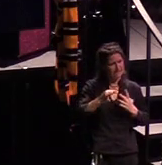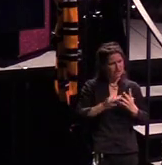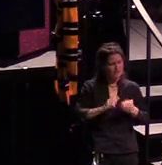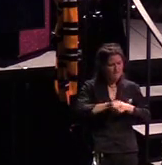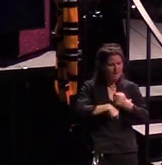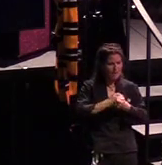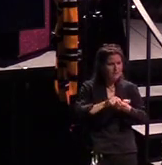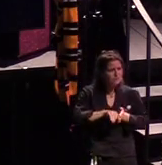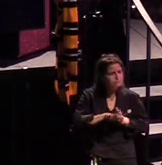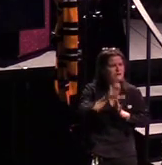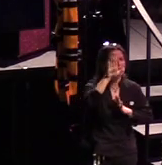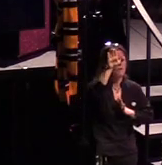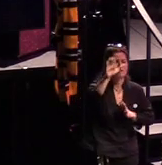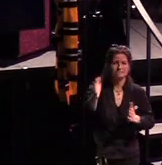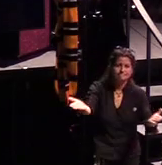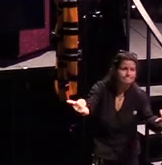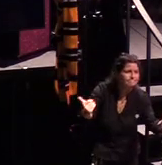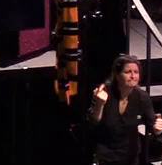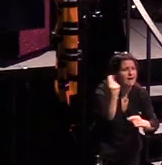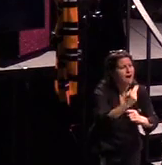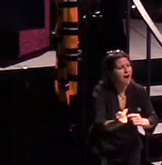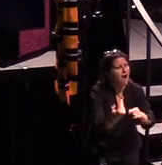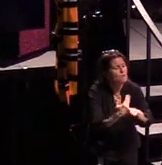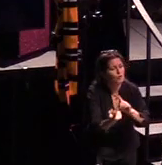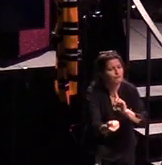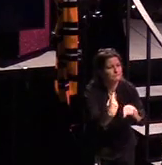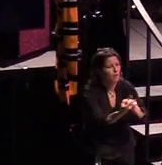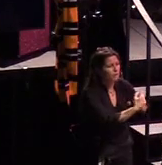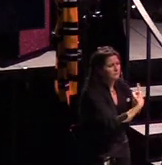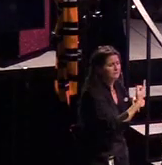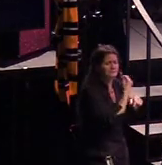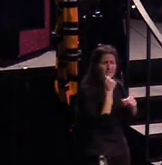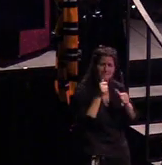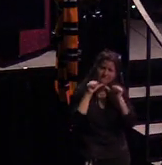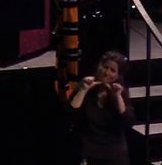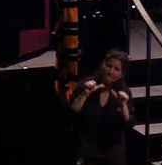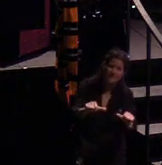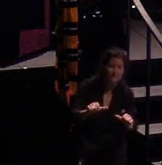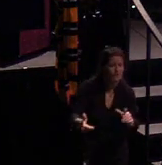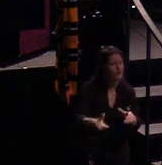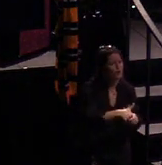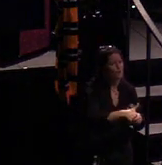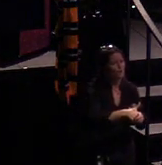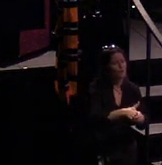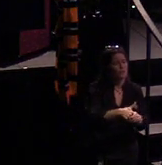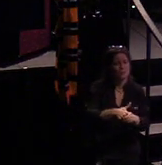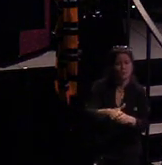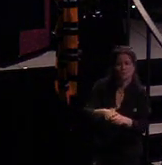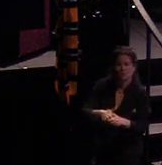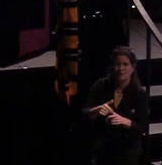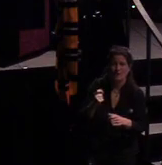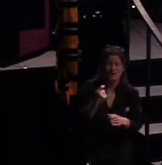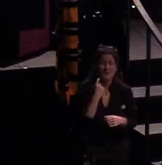invite people to make artwork in response some of my favorites include biscuit biscuit stuffed my mouth with